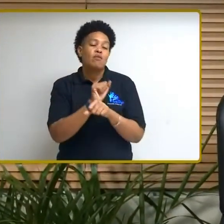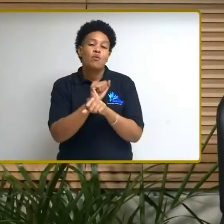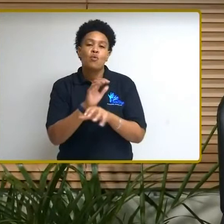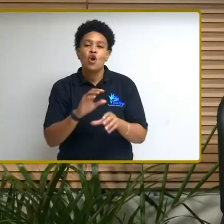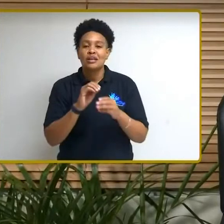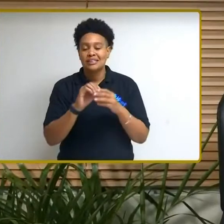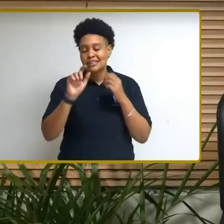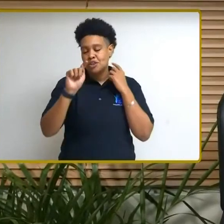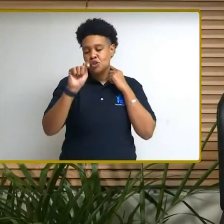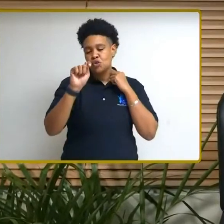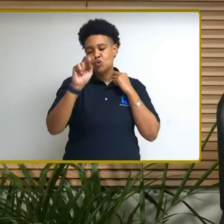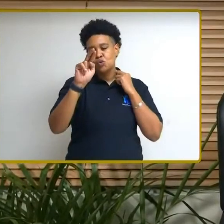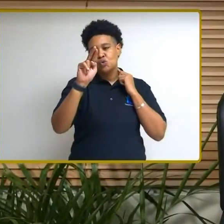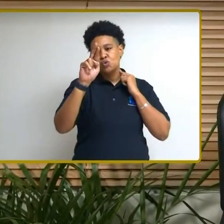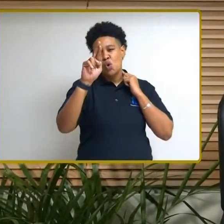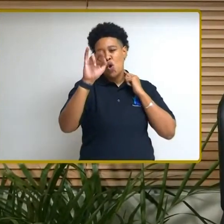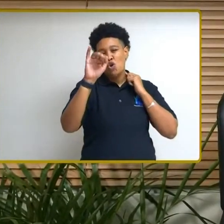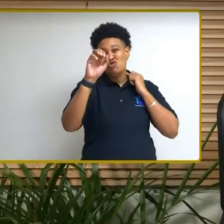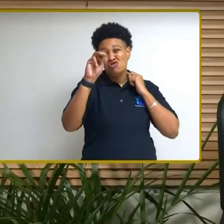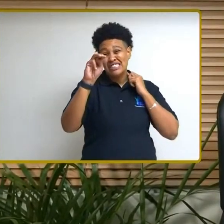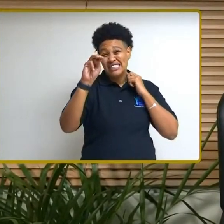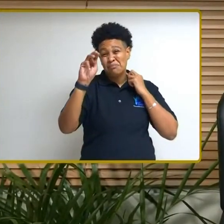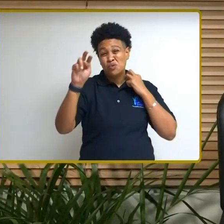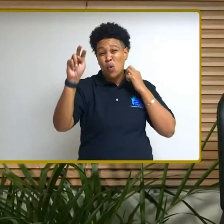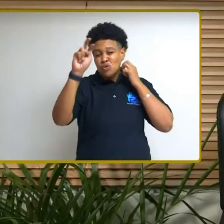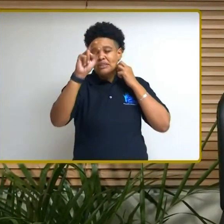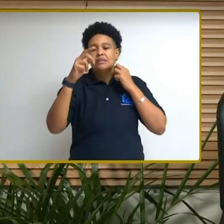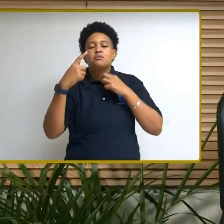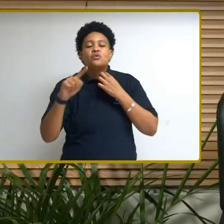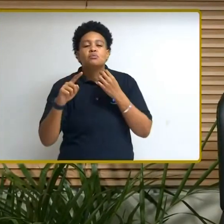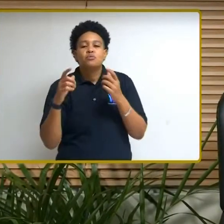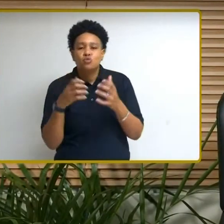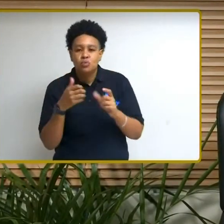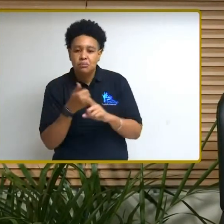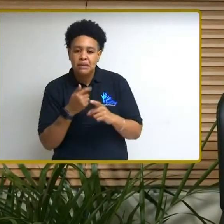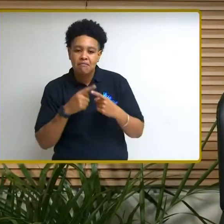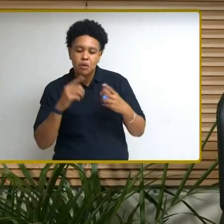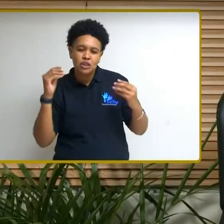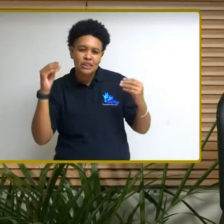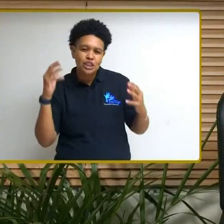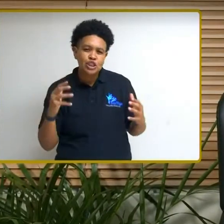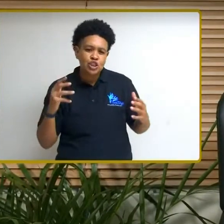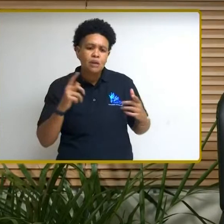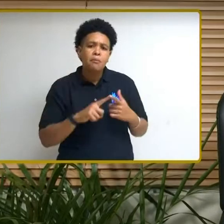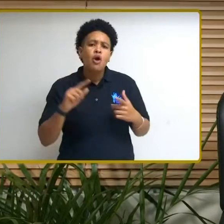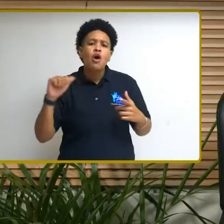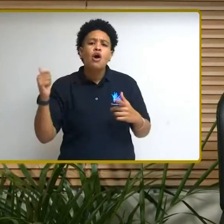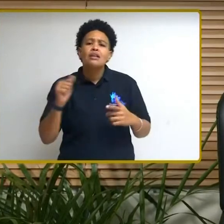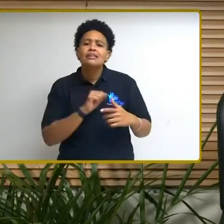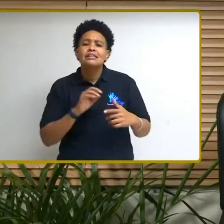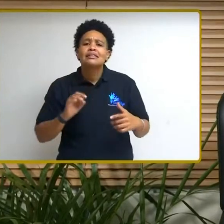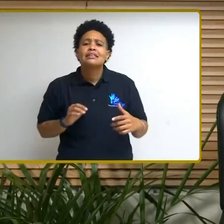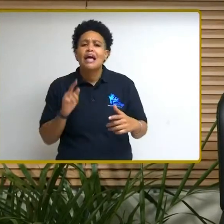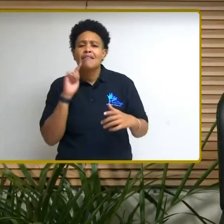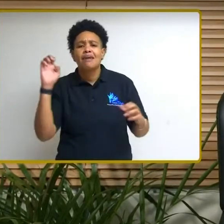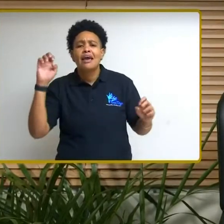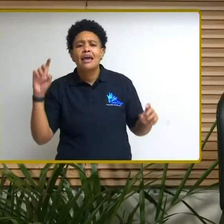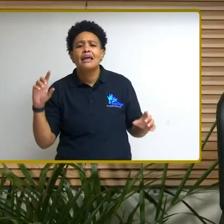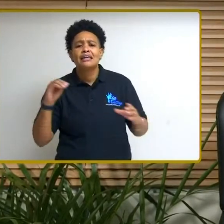in the tourism industry, as well as teachers and other employees of